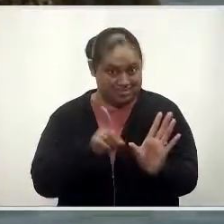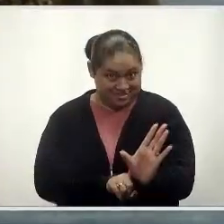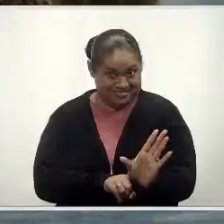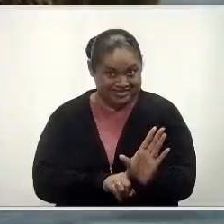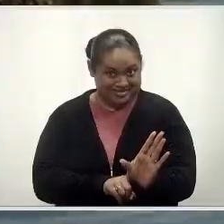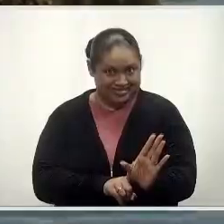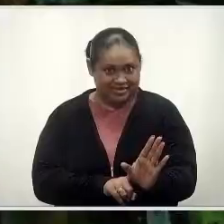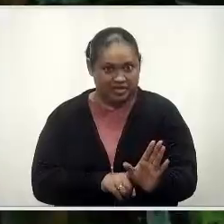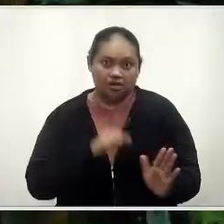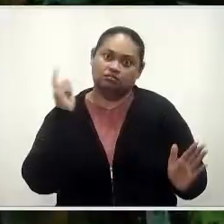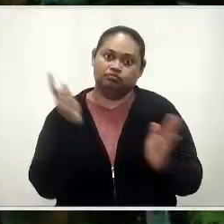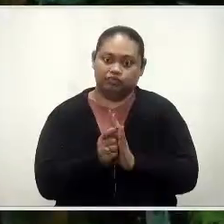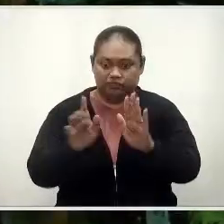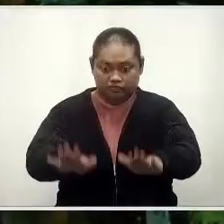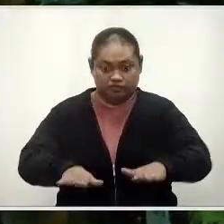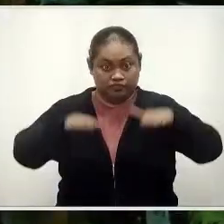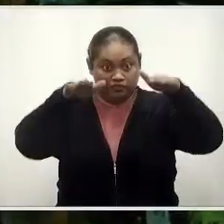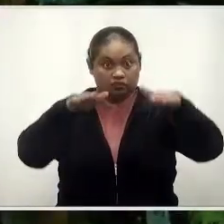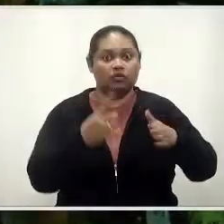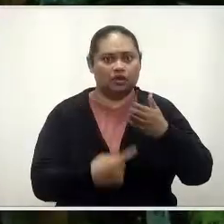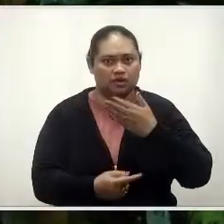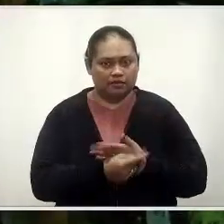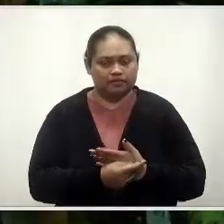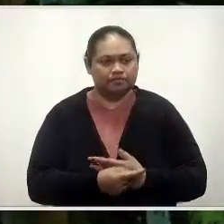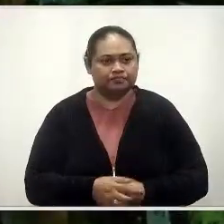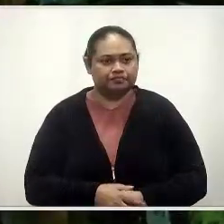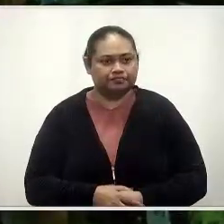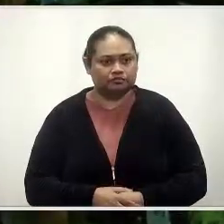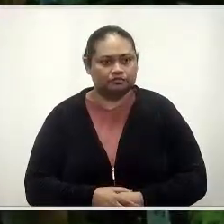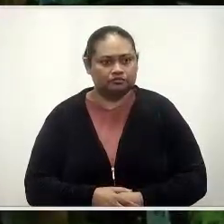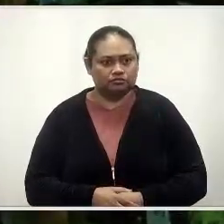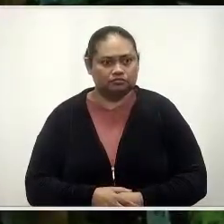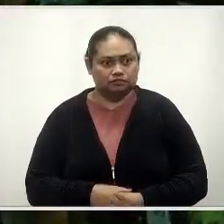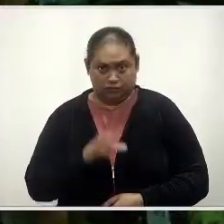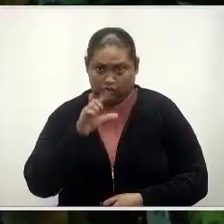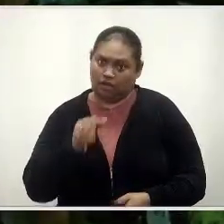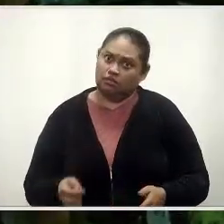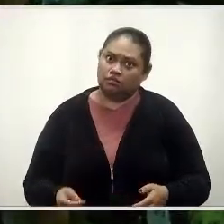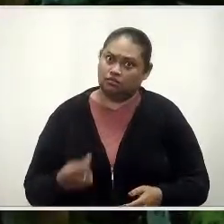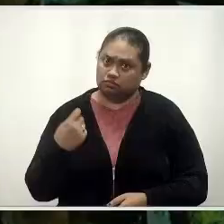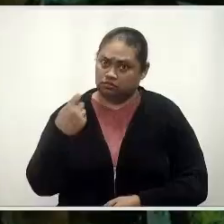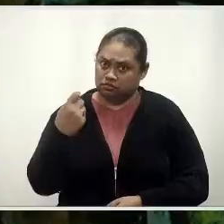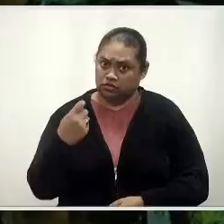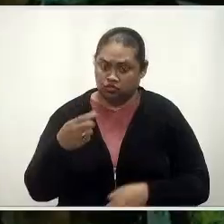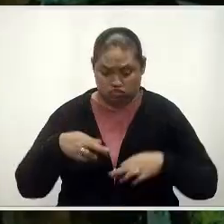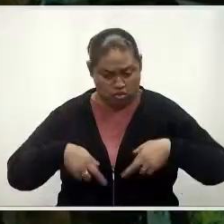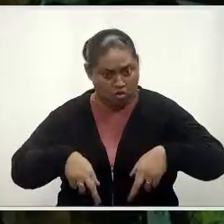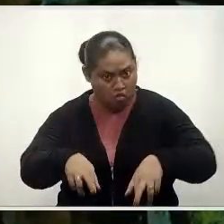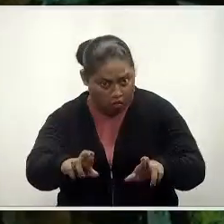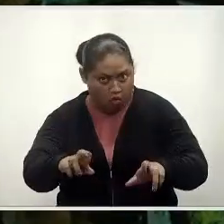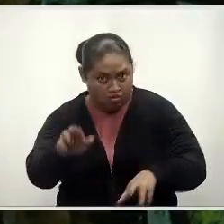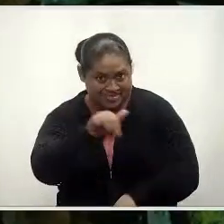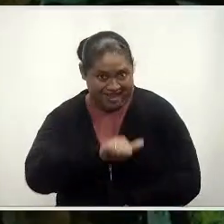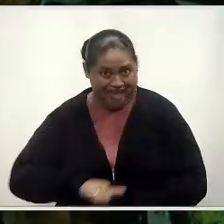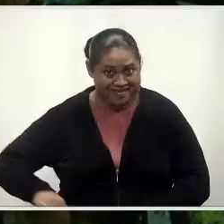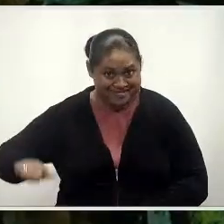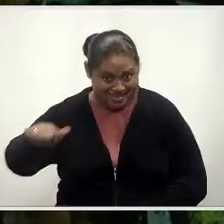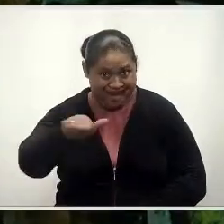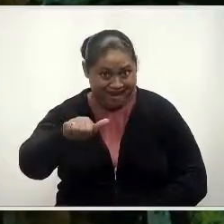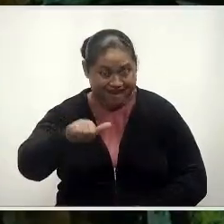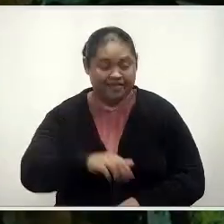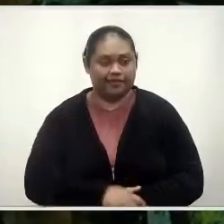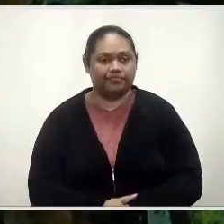every 2-3 months we'll get the spring tide that comes up, and it comes almost to the road area at times,